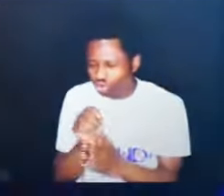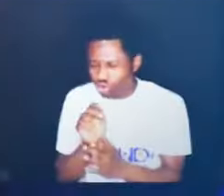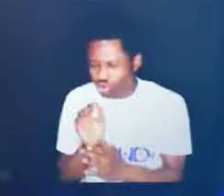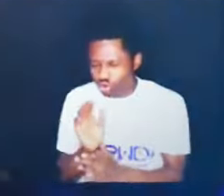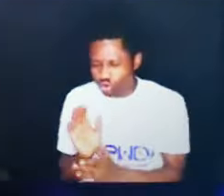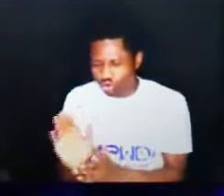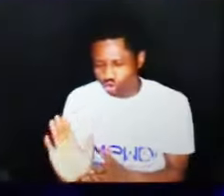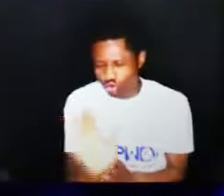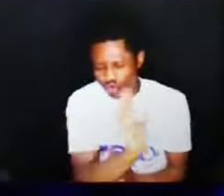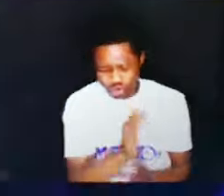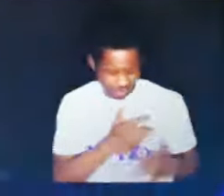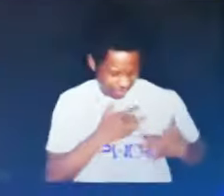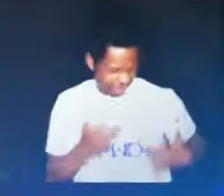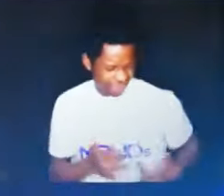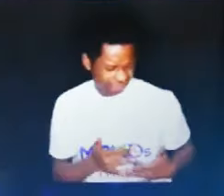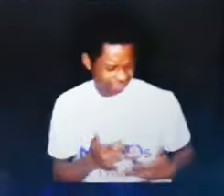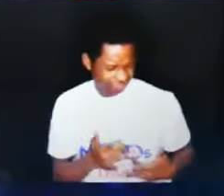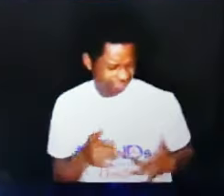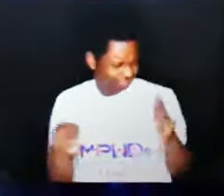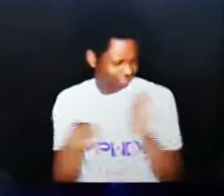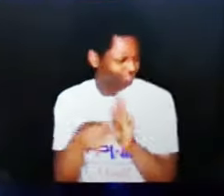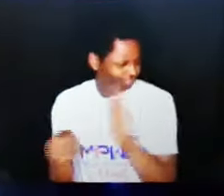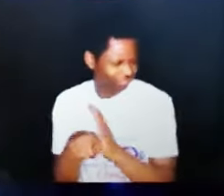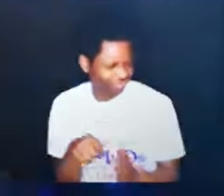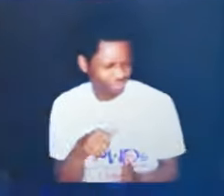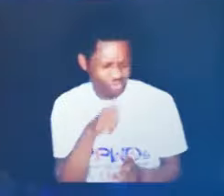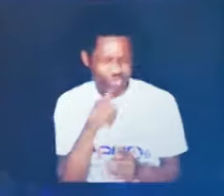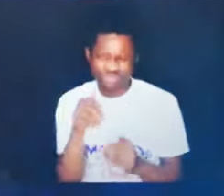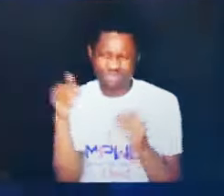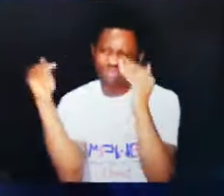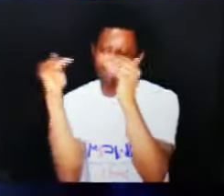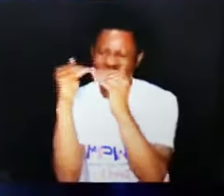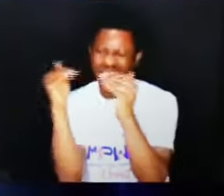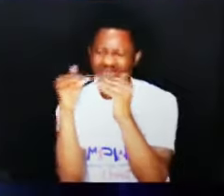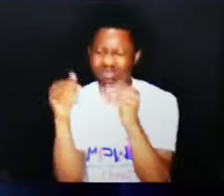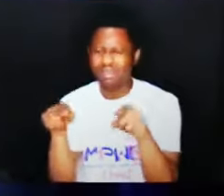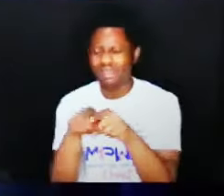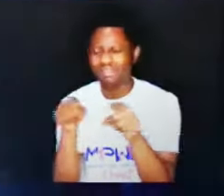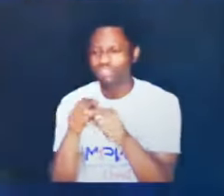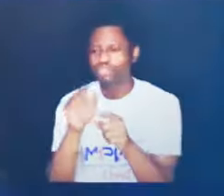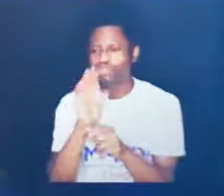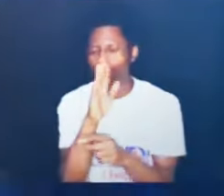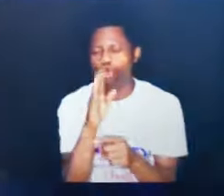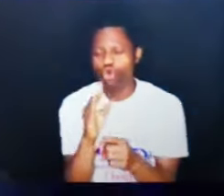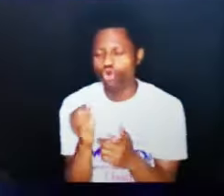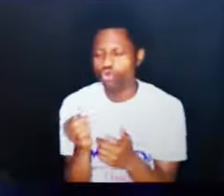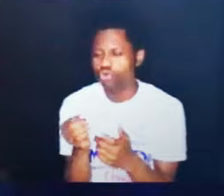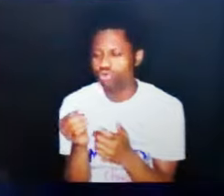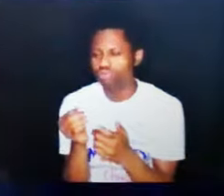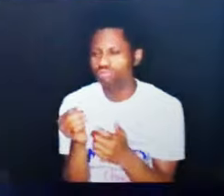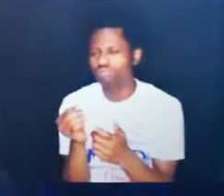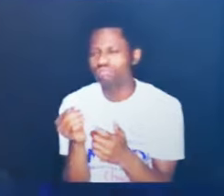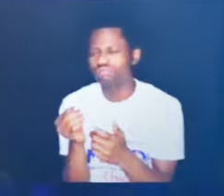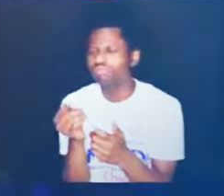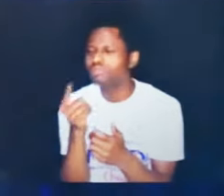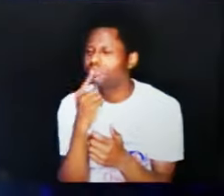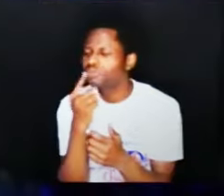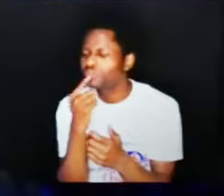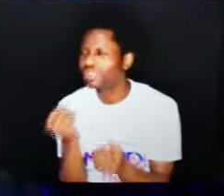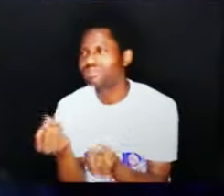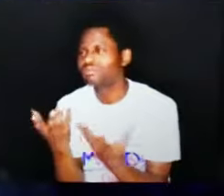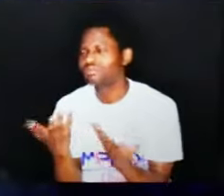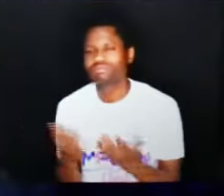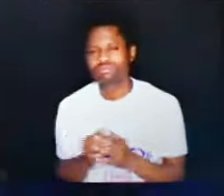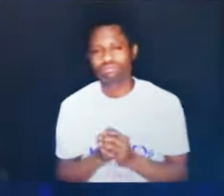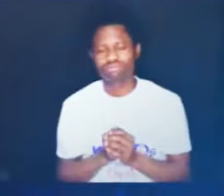they have on their lips. So say me say o man yi de wan no fafa and e di me ni na wan akuma de atwe afri me ho ko echi